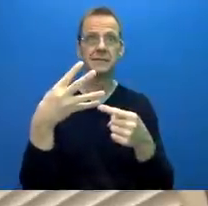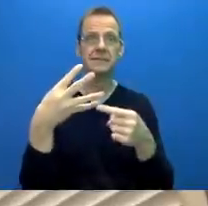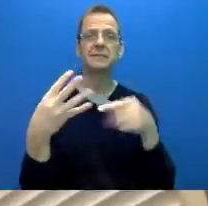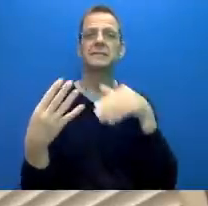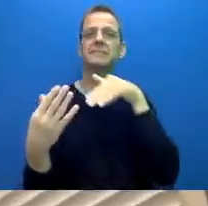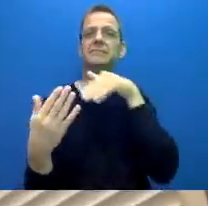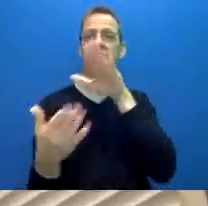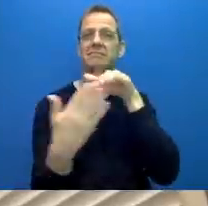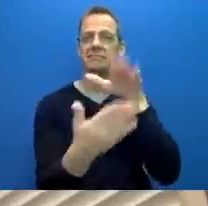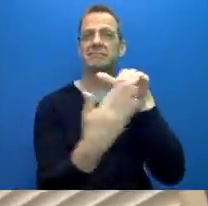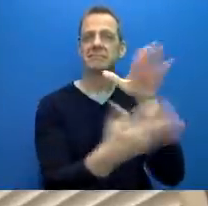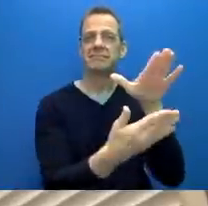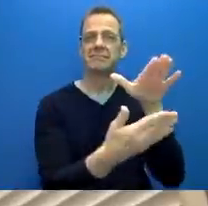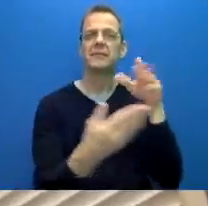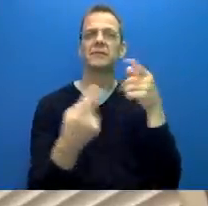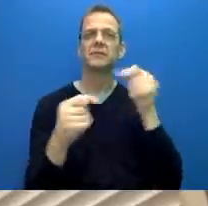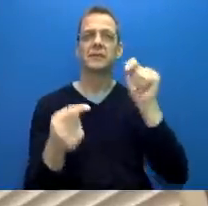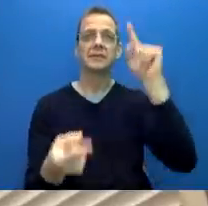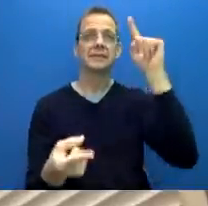measures that